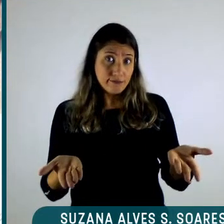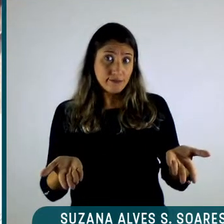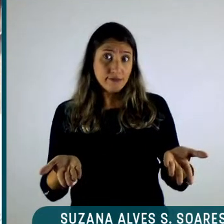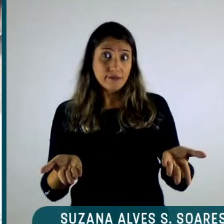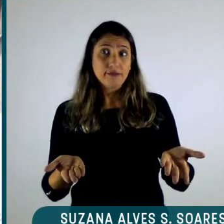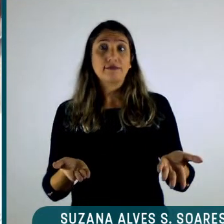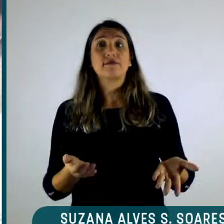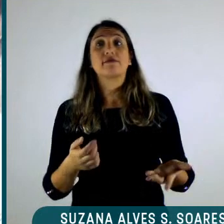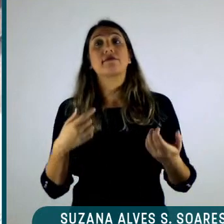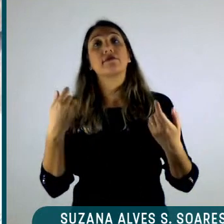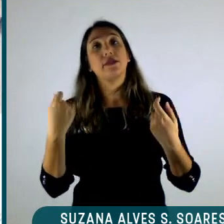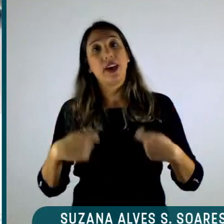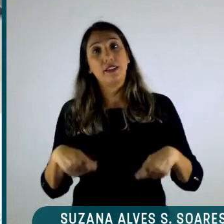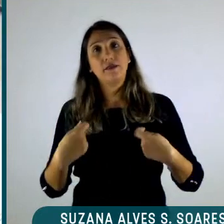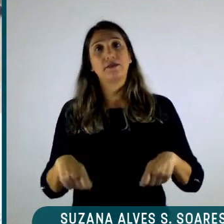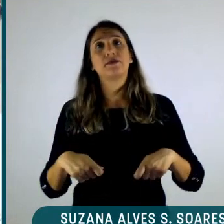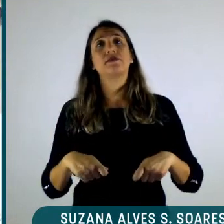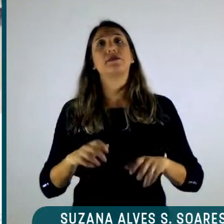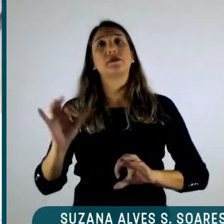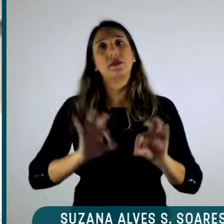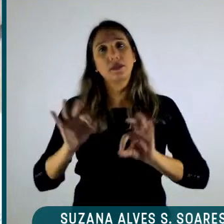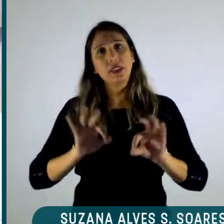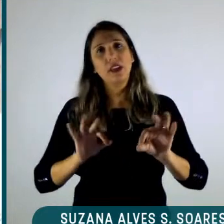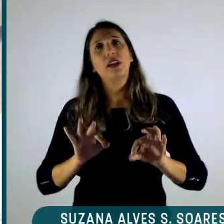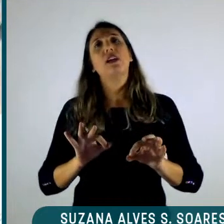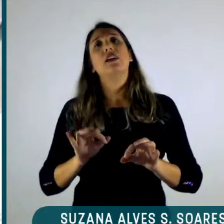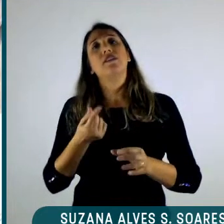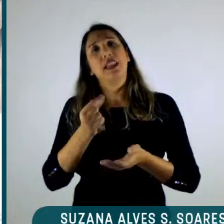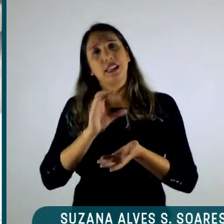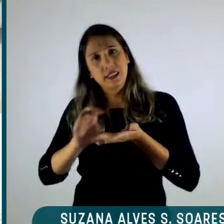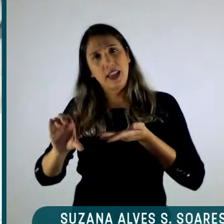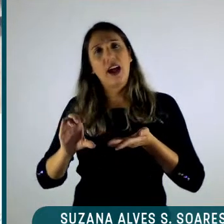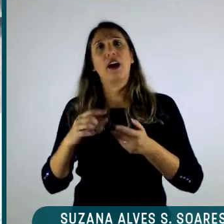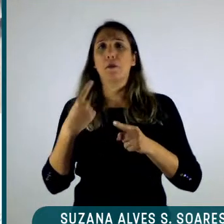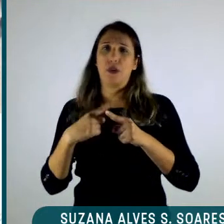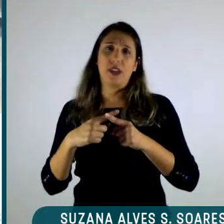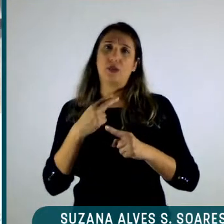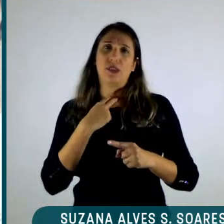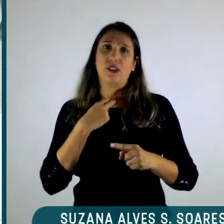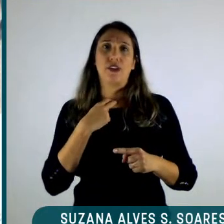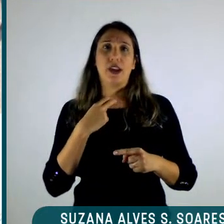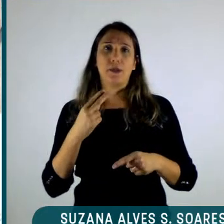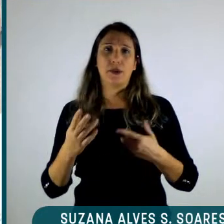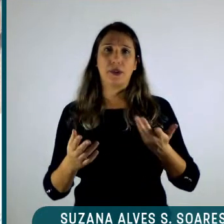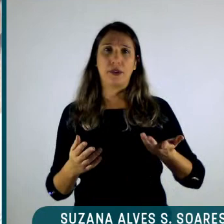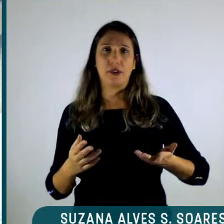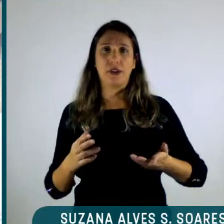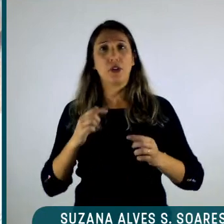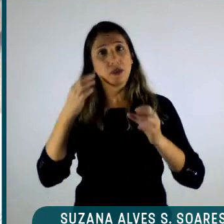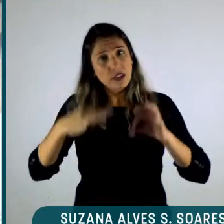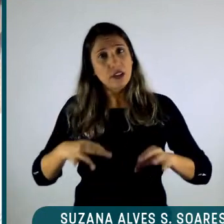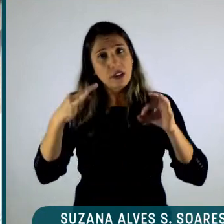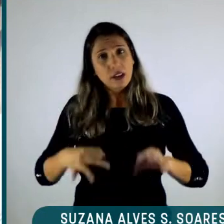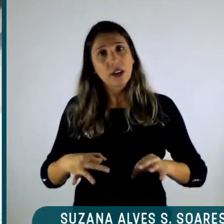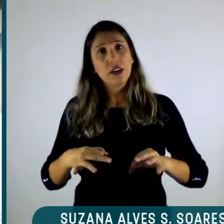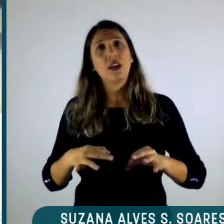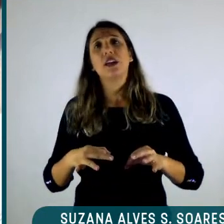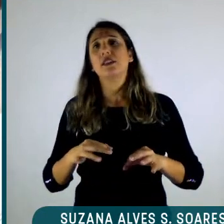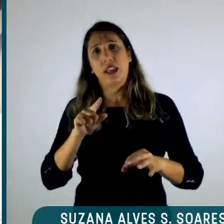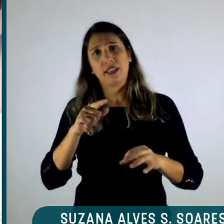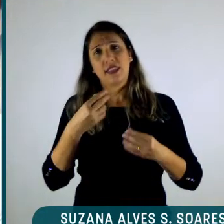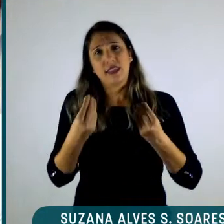the structure. We just have to organize it to make it work and fund it, of course.